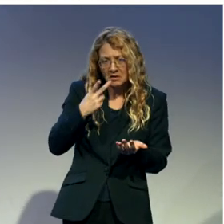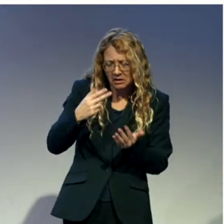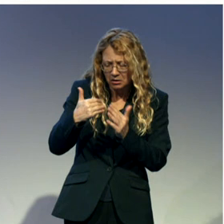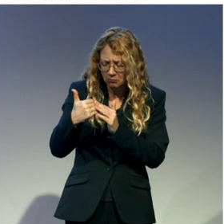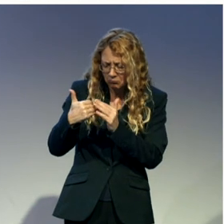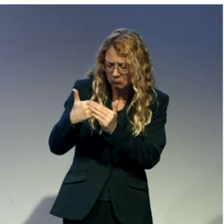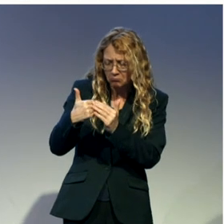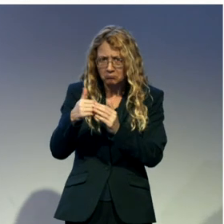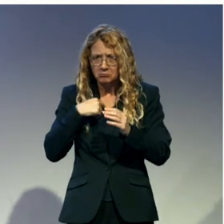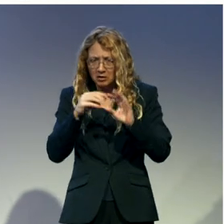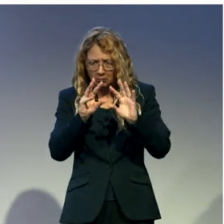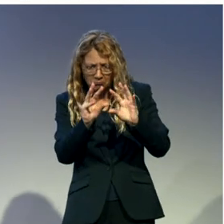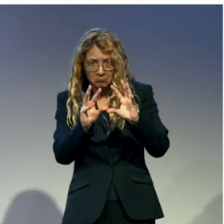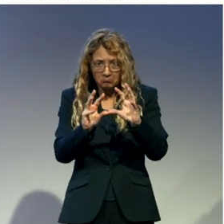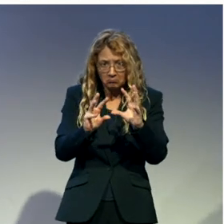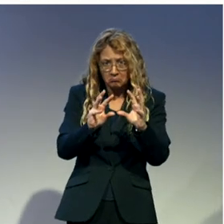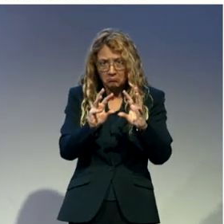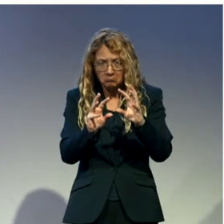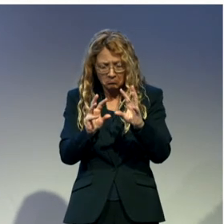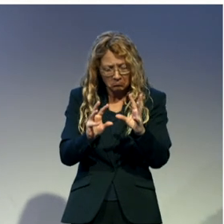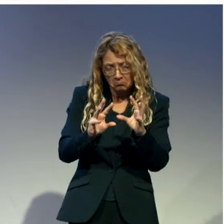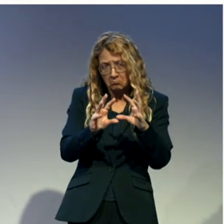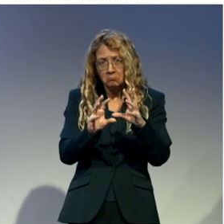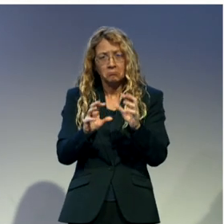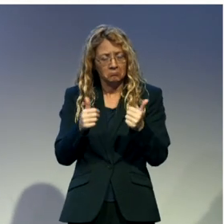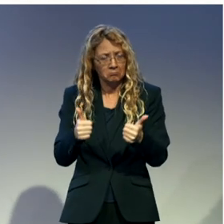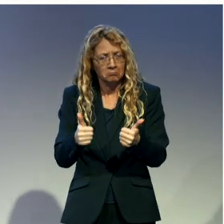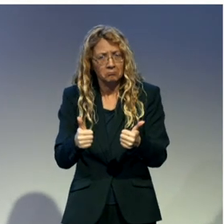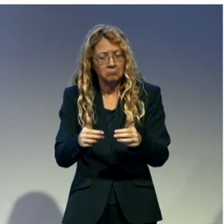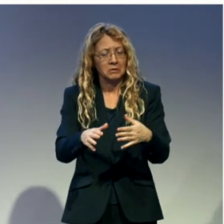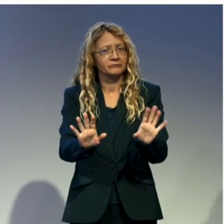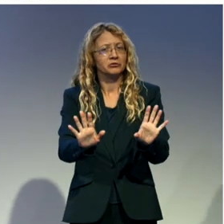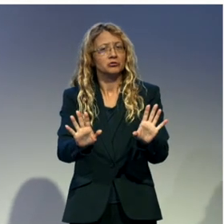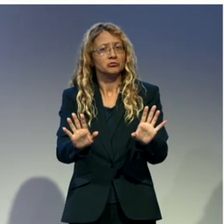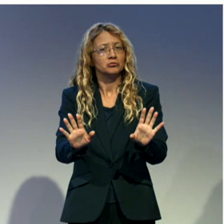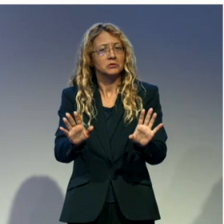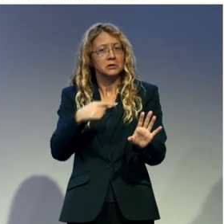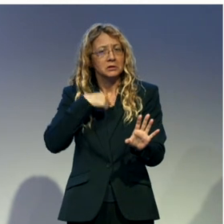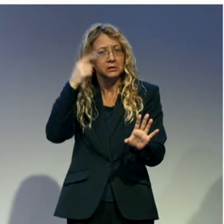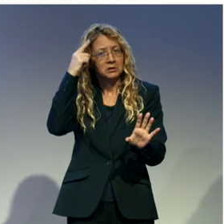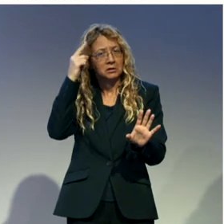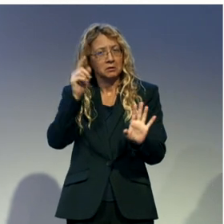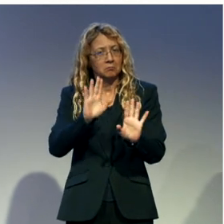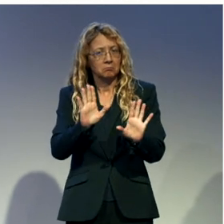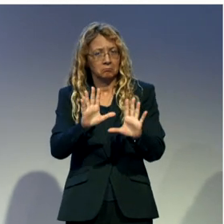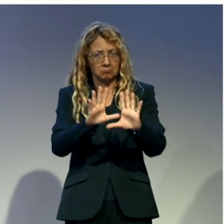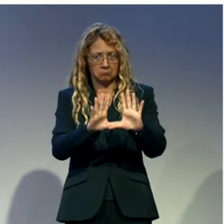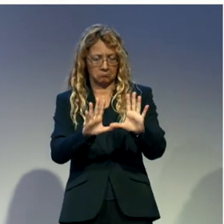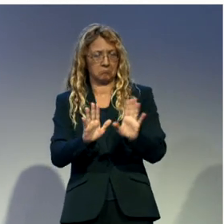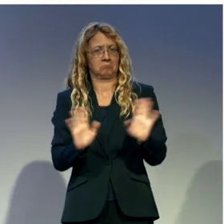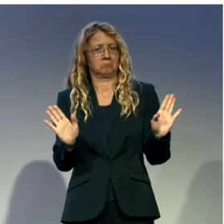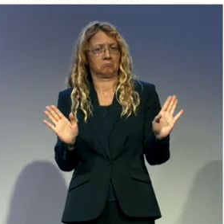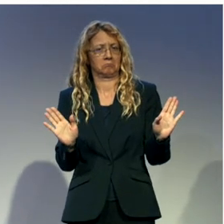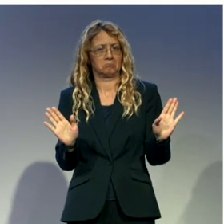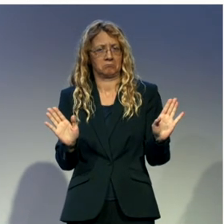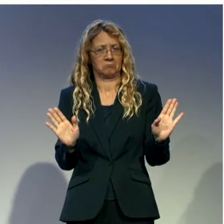Oh, this is okay. So I might tend to skip certain things. Whereas when a blind or